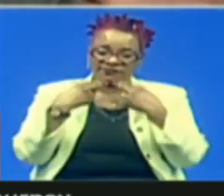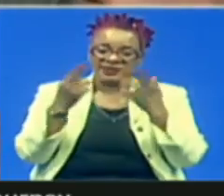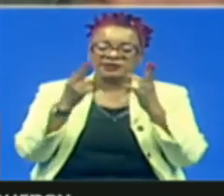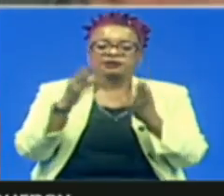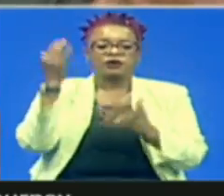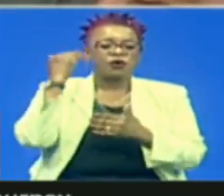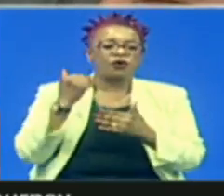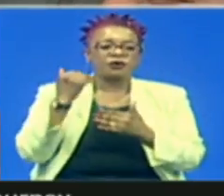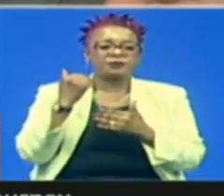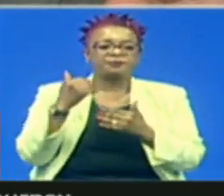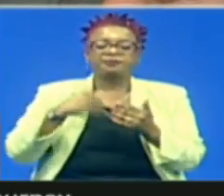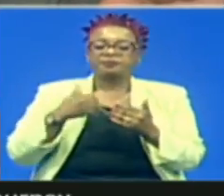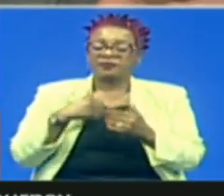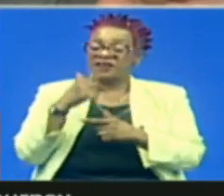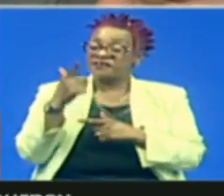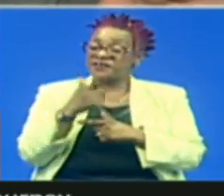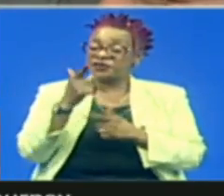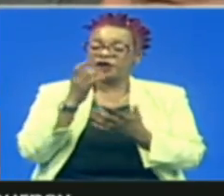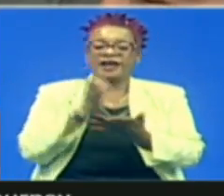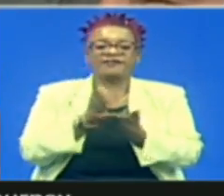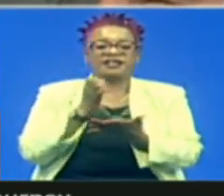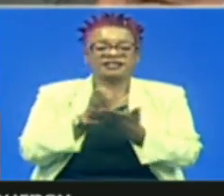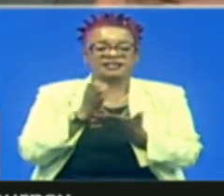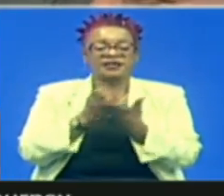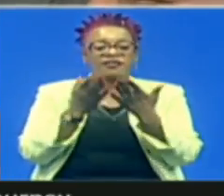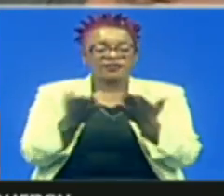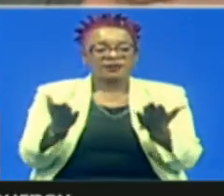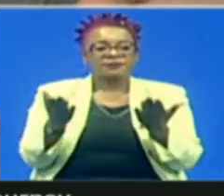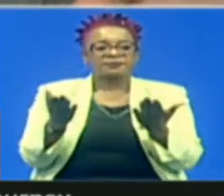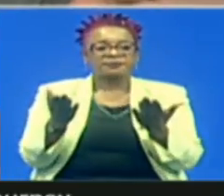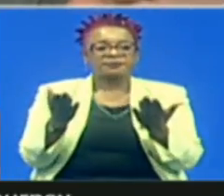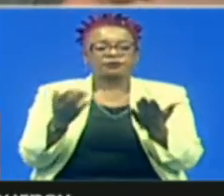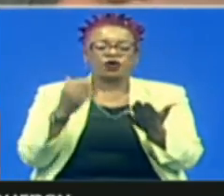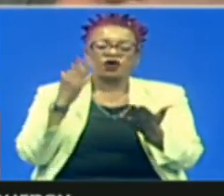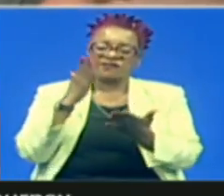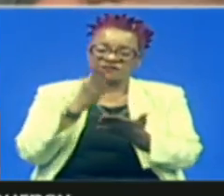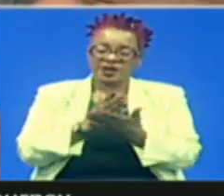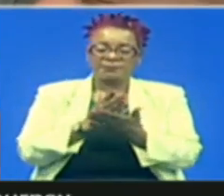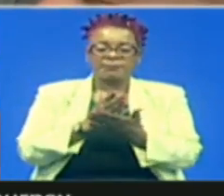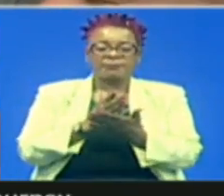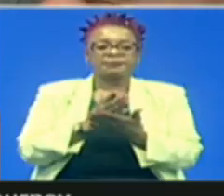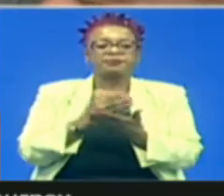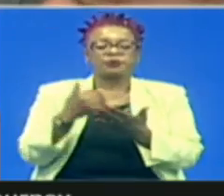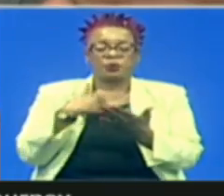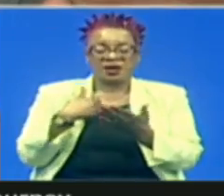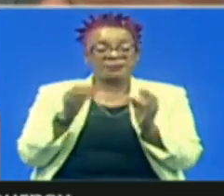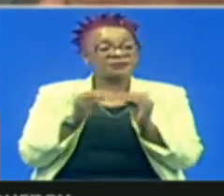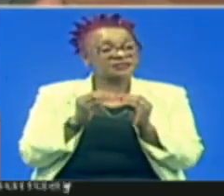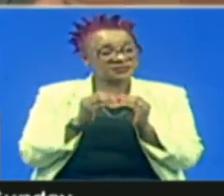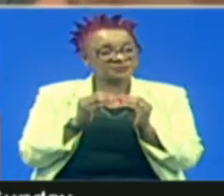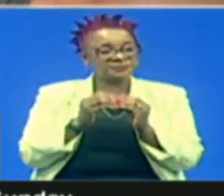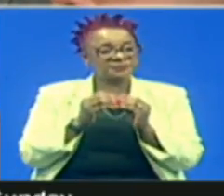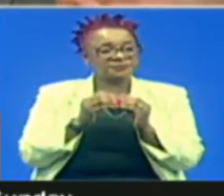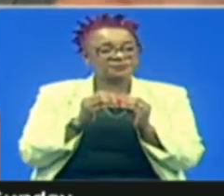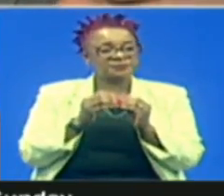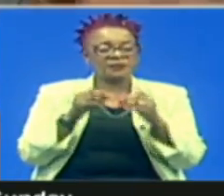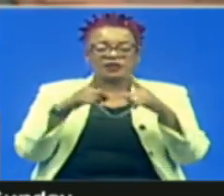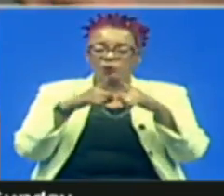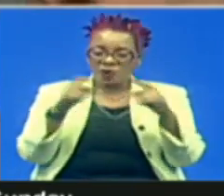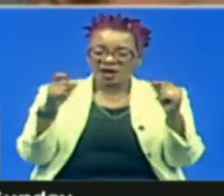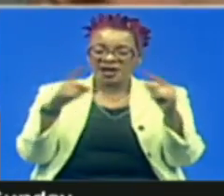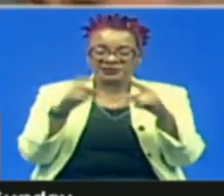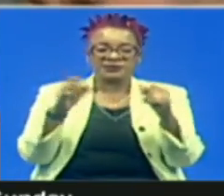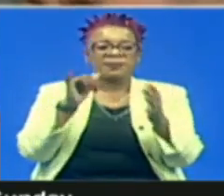now there is video evidence available that confirms that indeed there was a meeting, and the words that